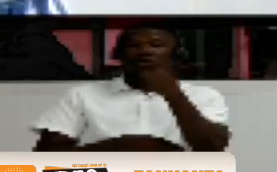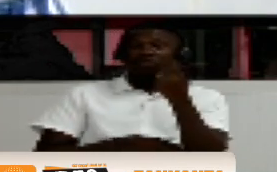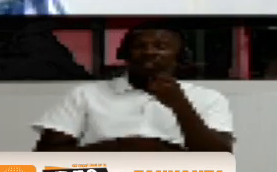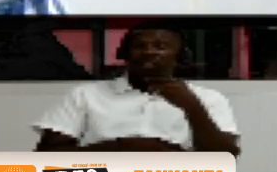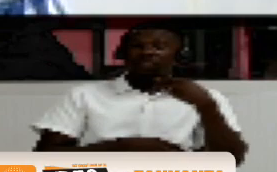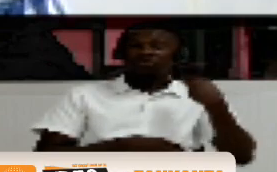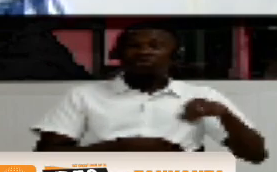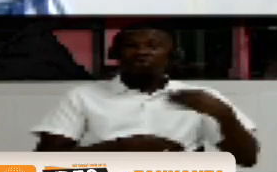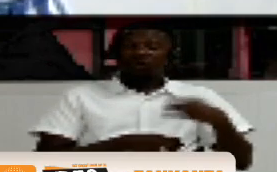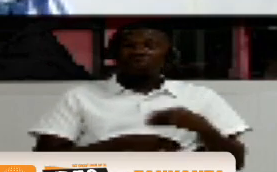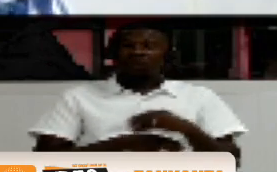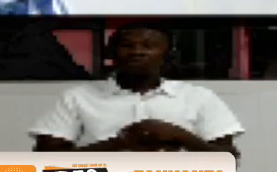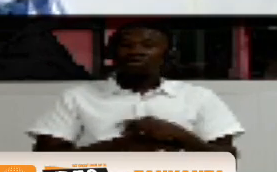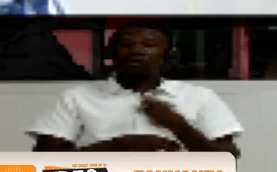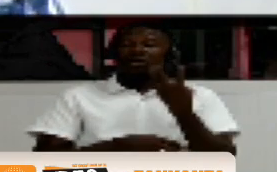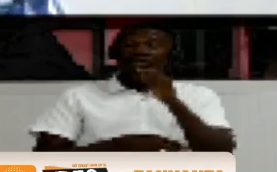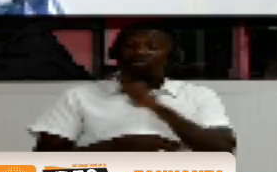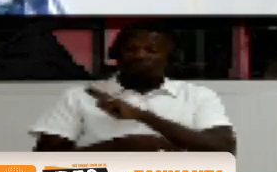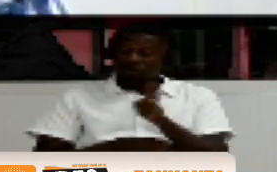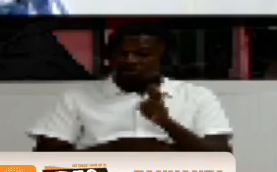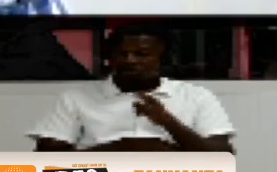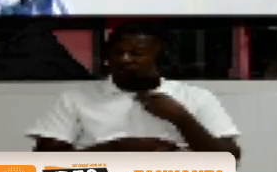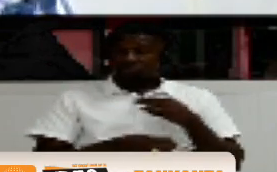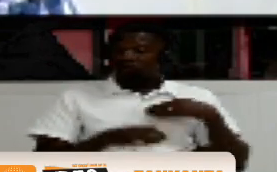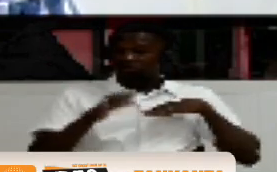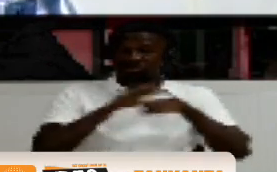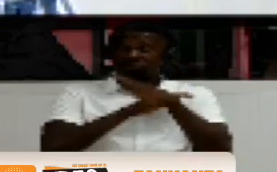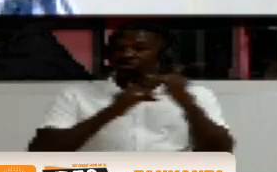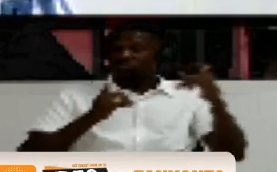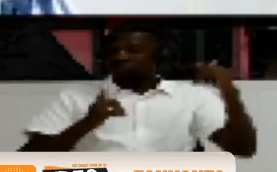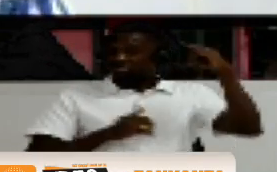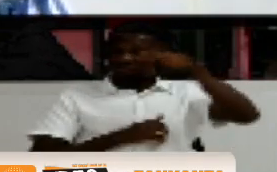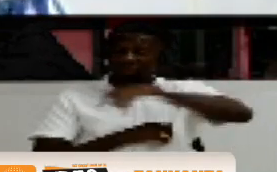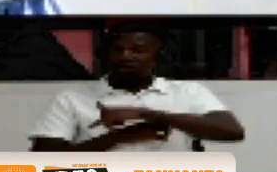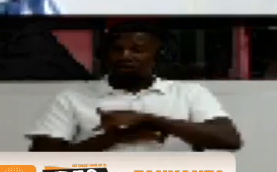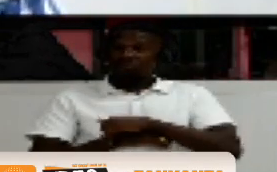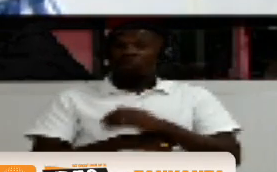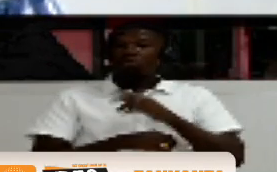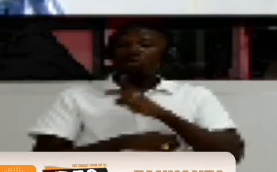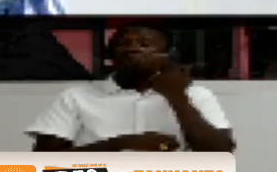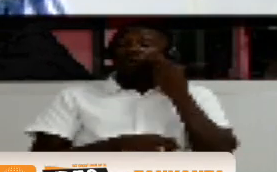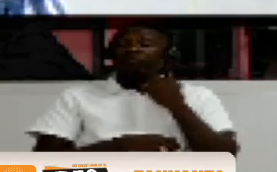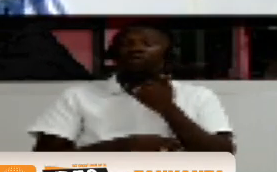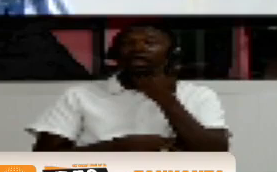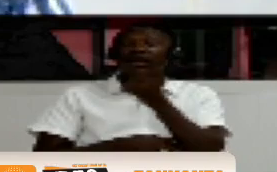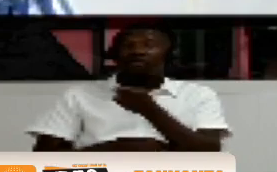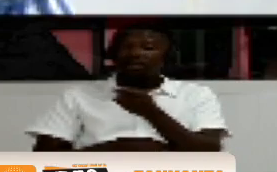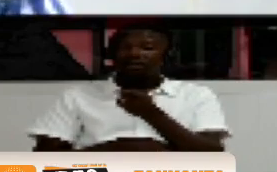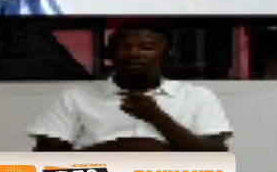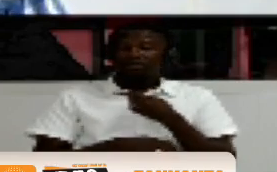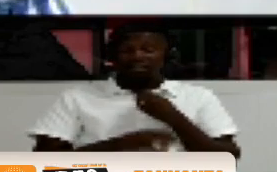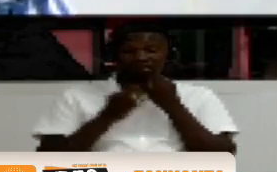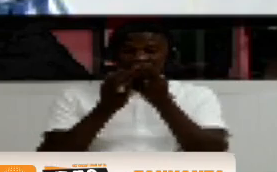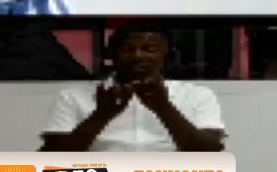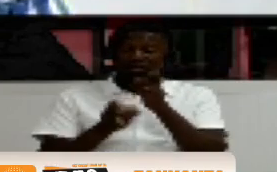$100, or if not, we are not boarding the plane. When we asked, they said that was the immigration rules